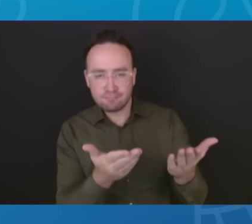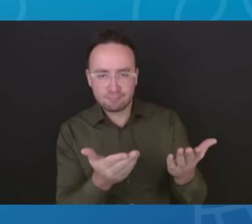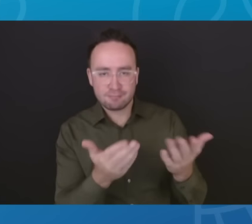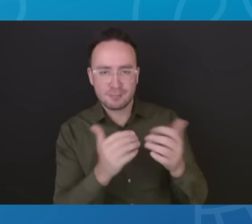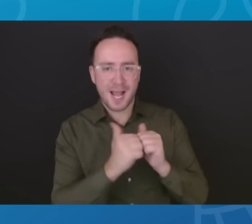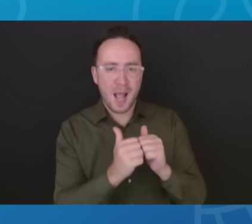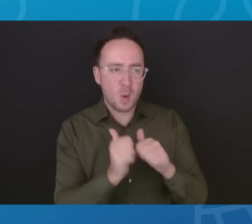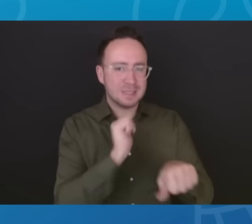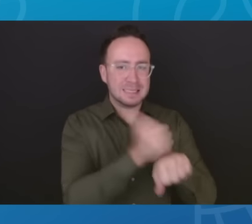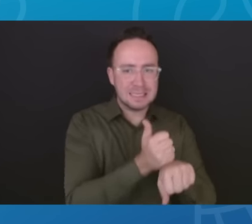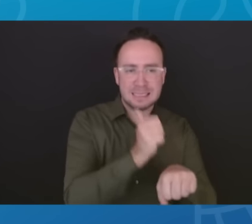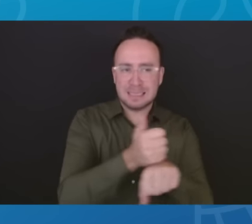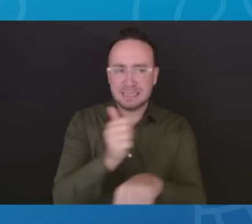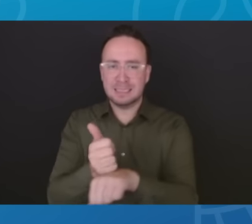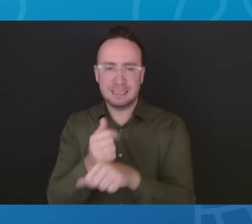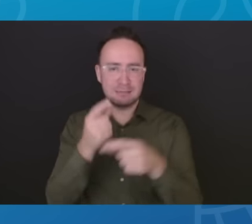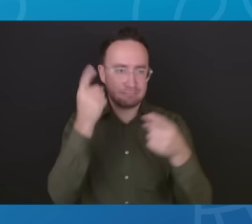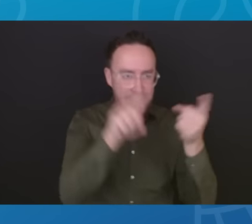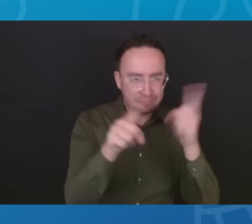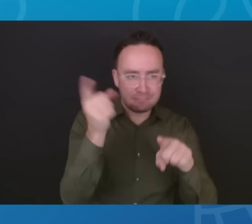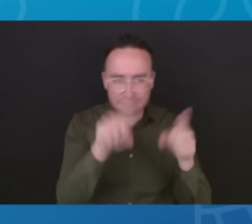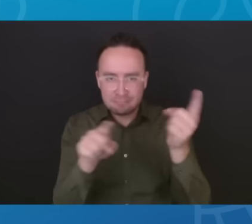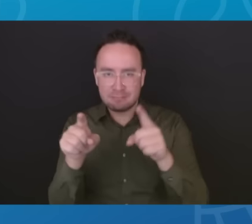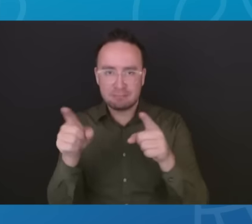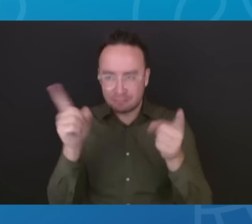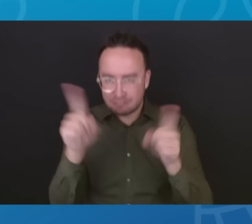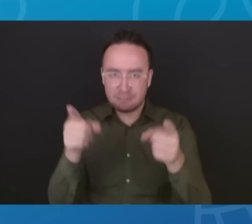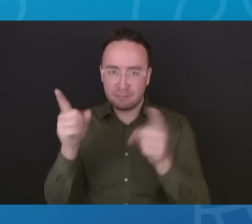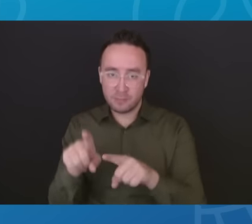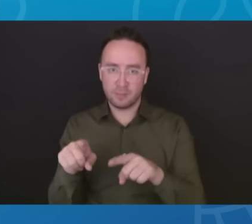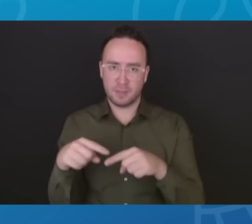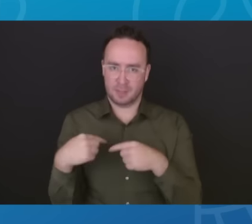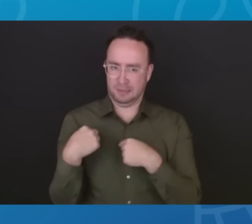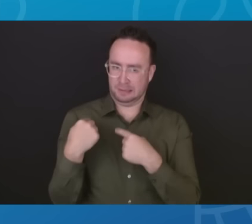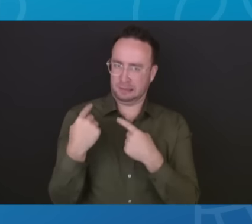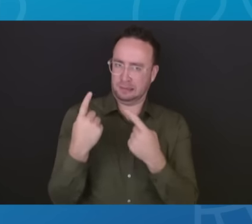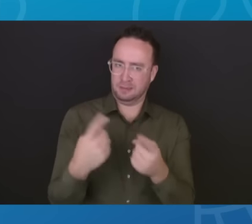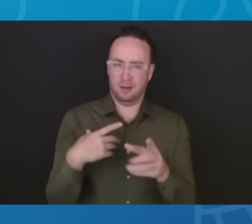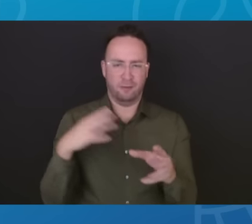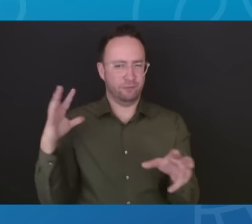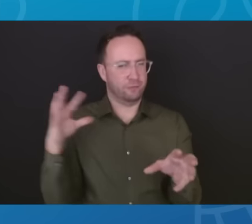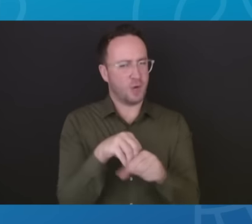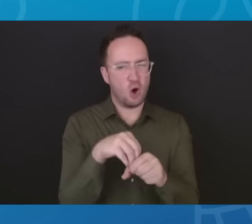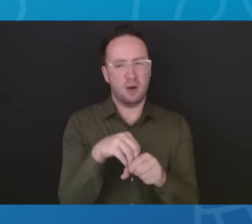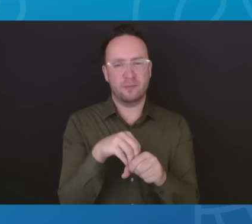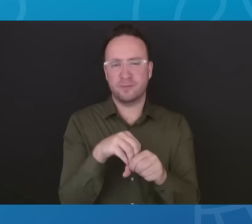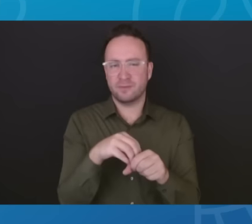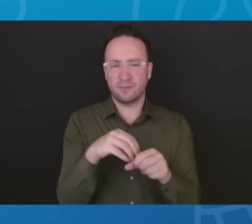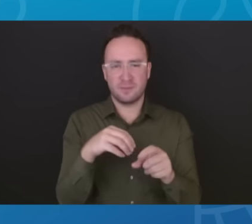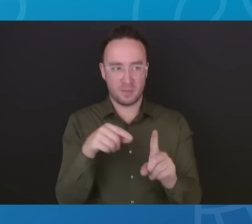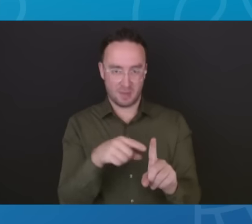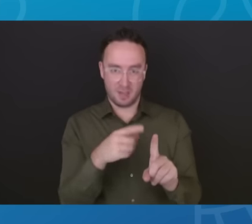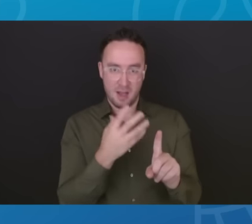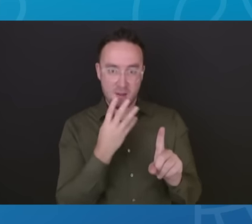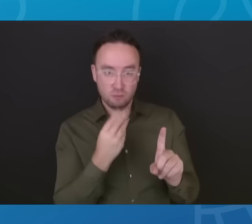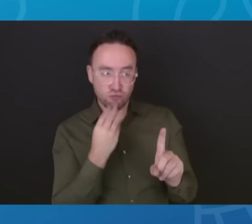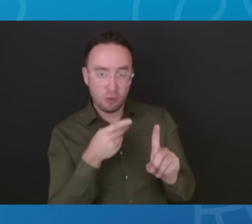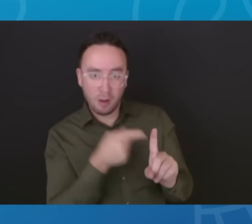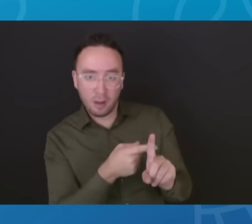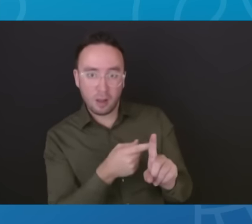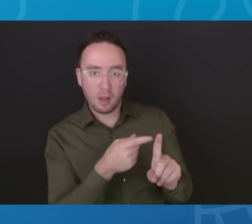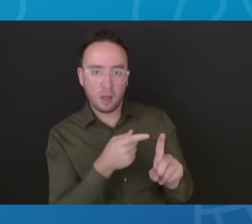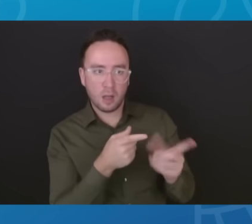been engaged in a process where we were talking with the Israelis about what proposals we could put forward that would